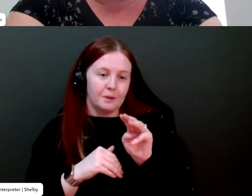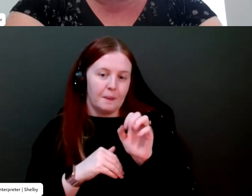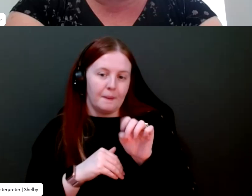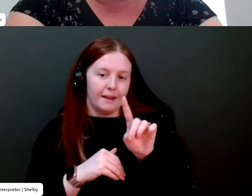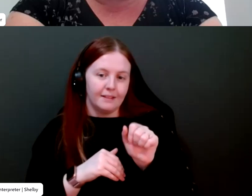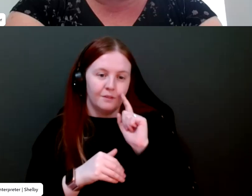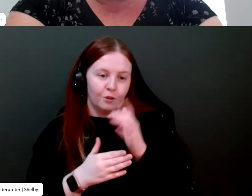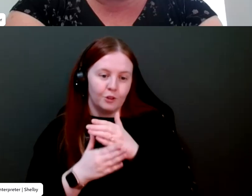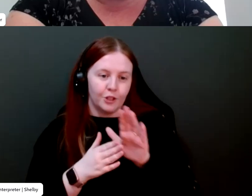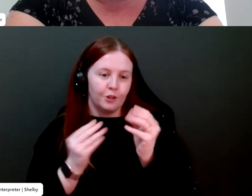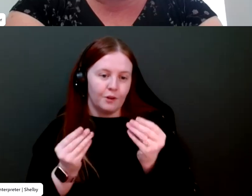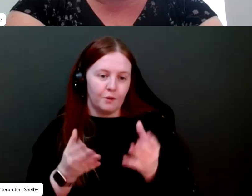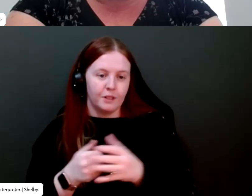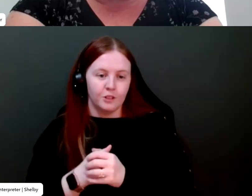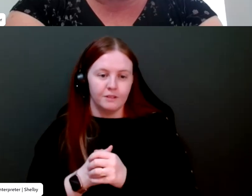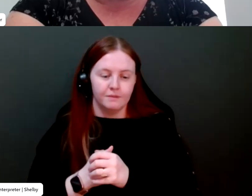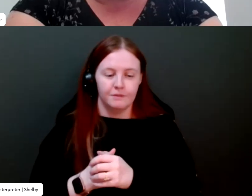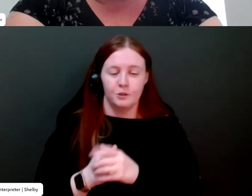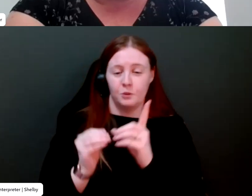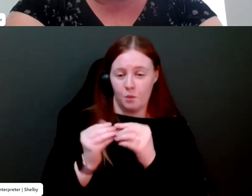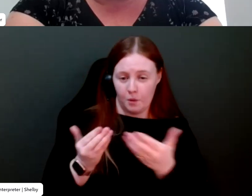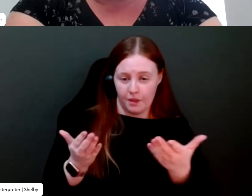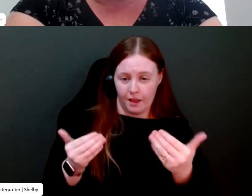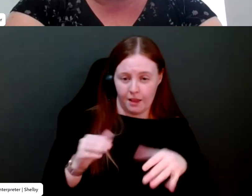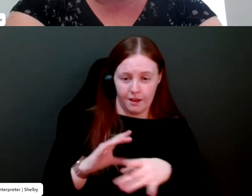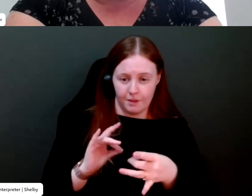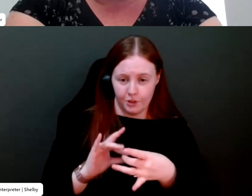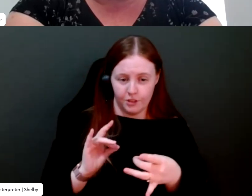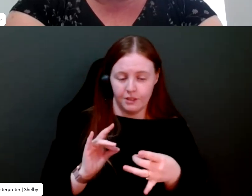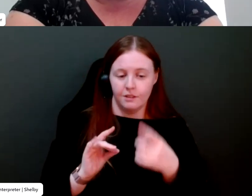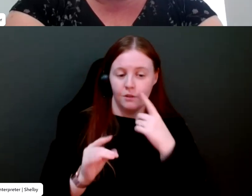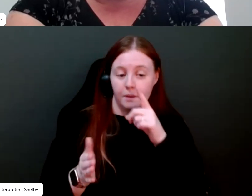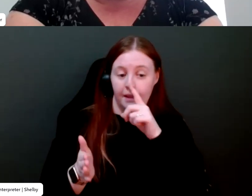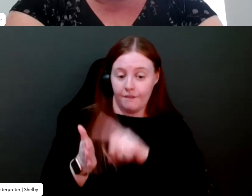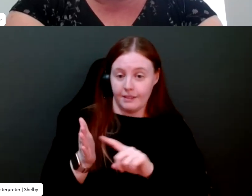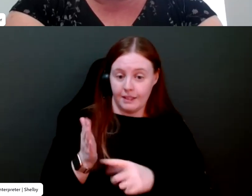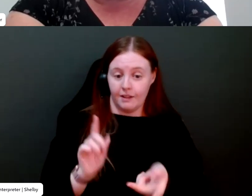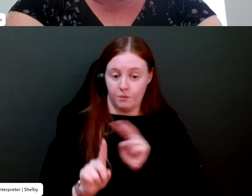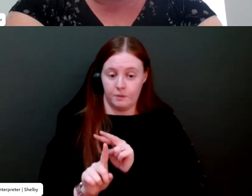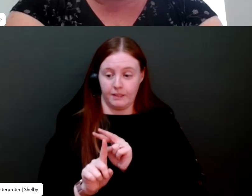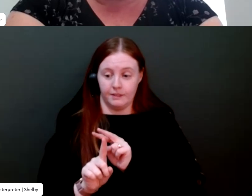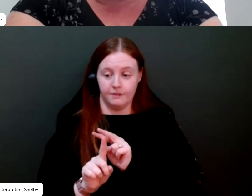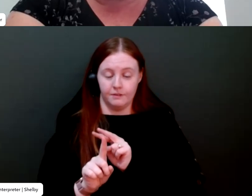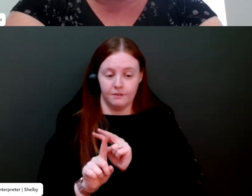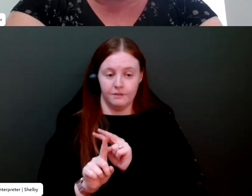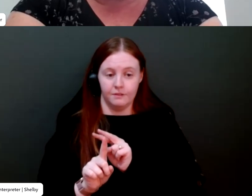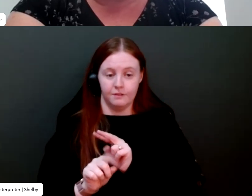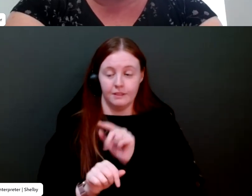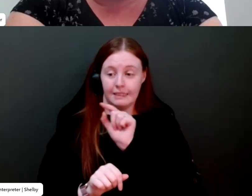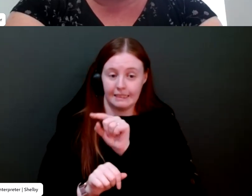Yep. Oh, okay. So there's just one thing I didn't mention from an investigative standpoint. These